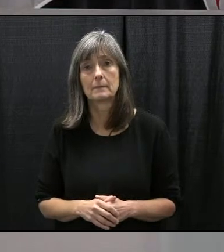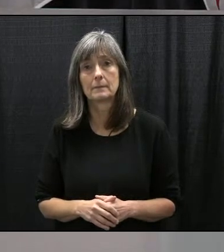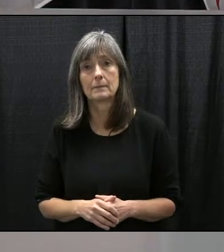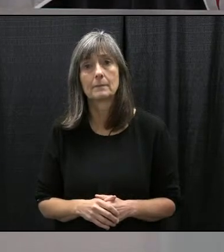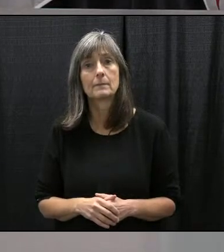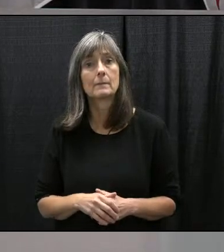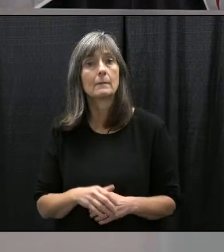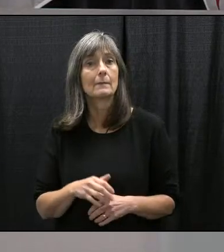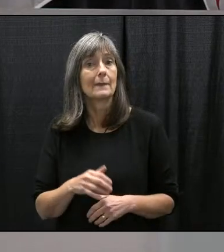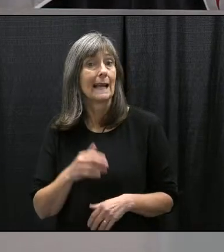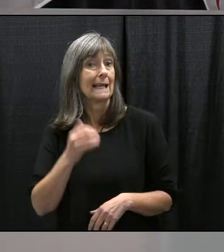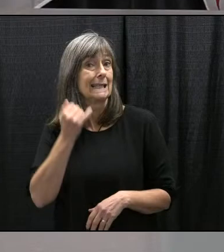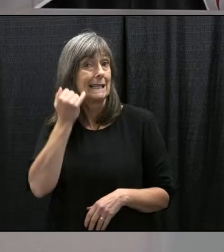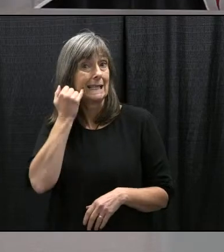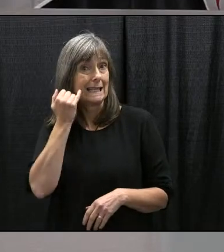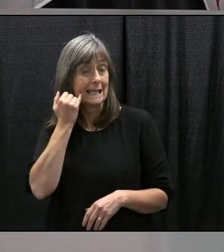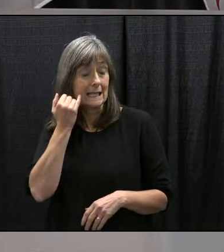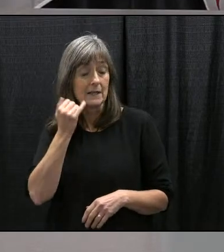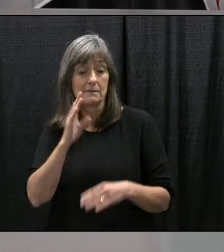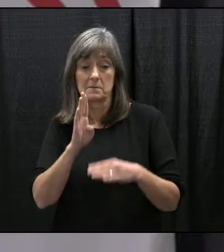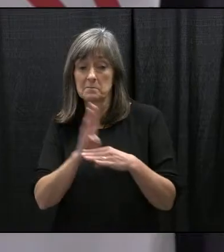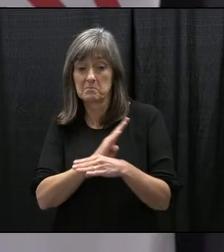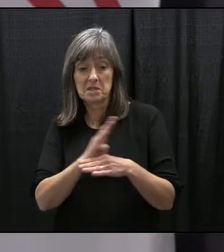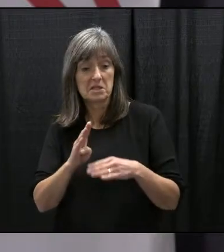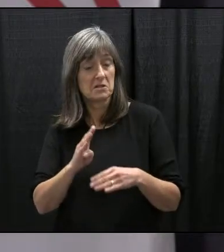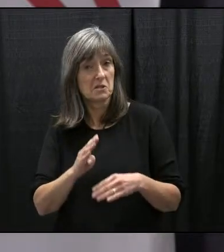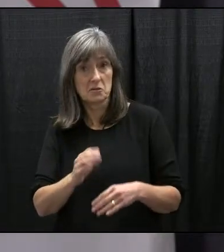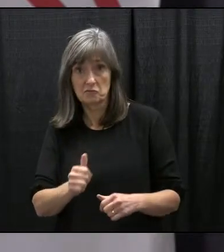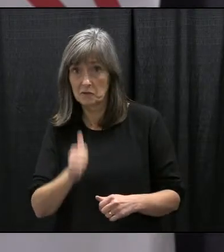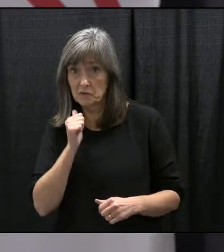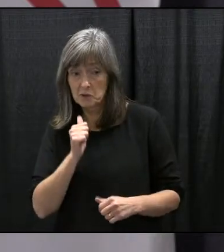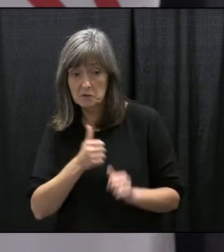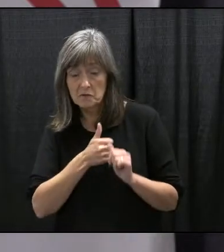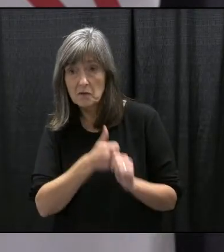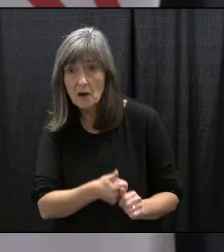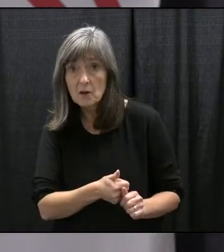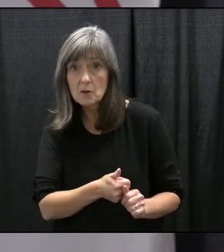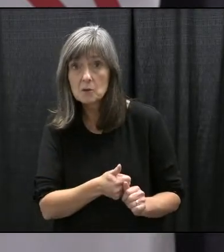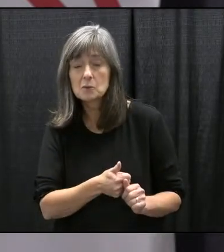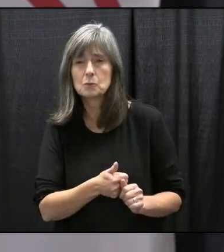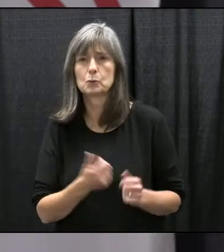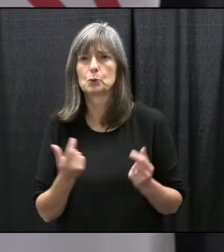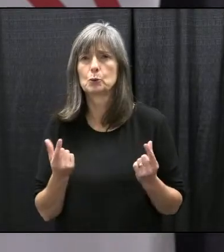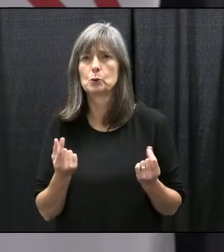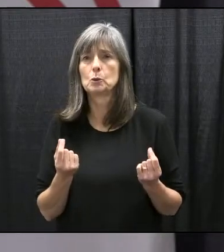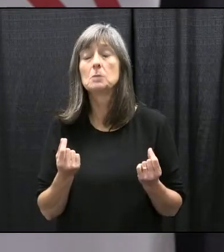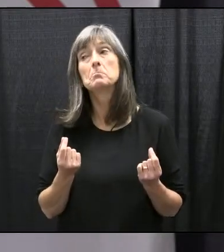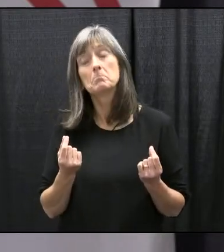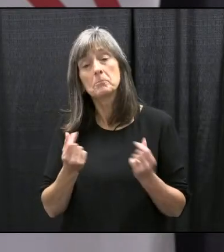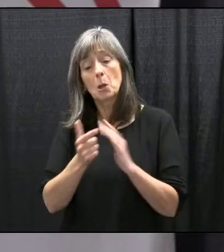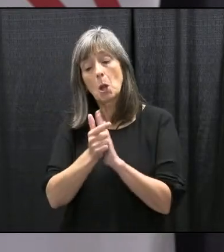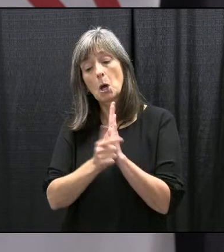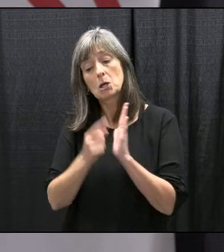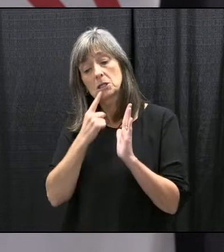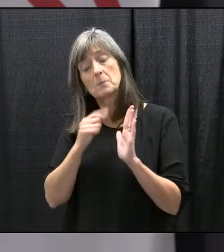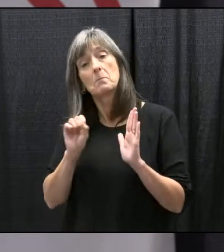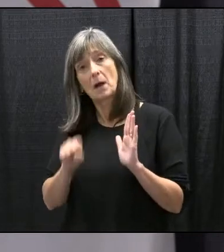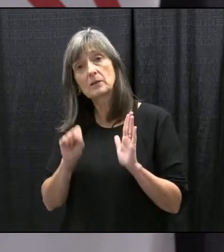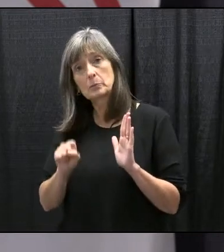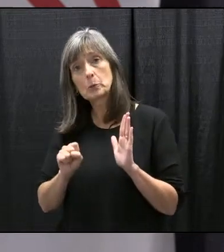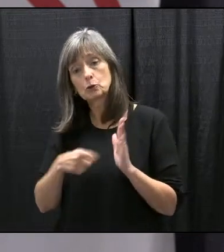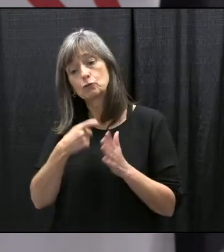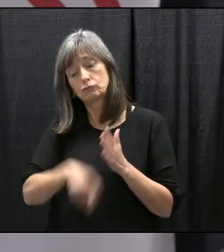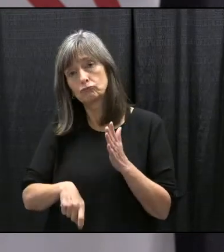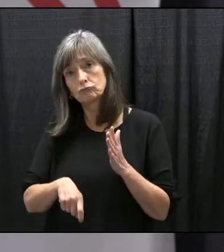penalties will be in place for non-compliance? The legislation contemplates financial penalties. Now, again,